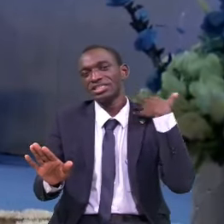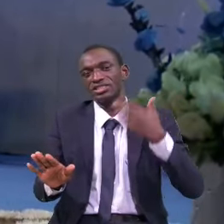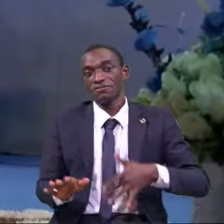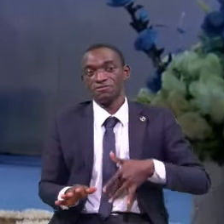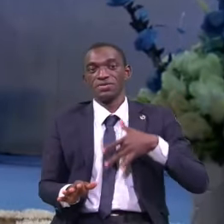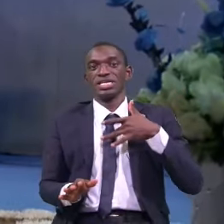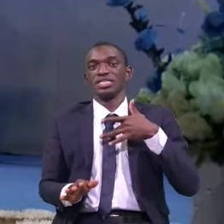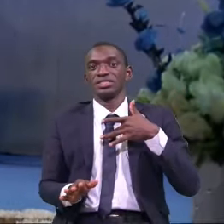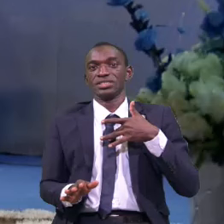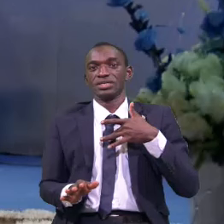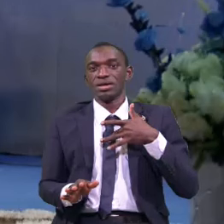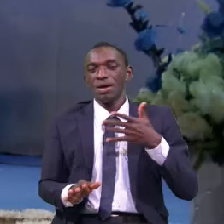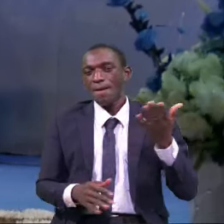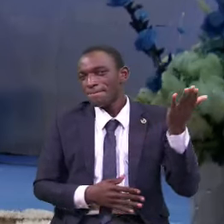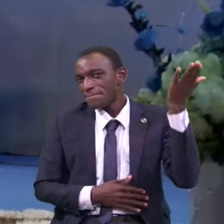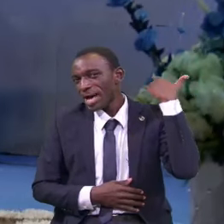past feeling,